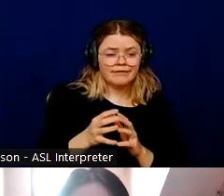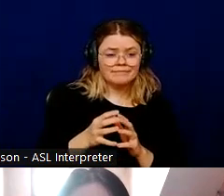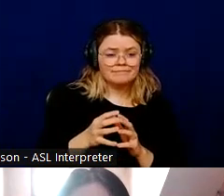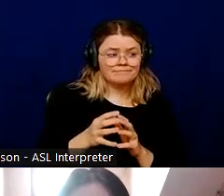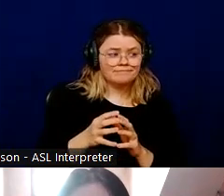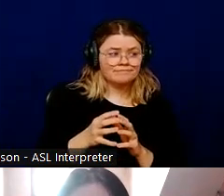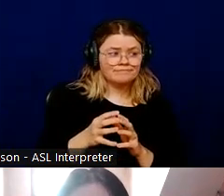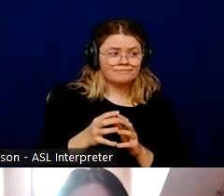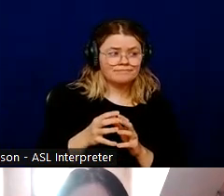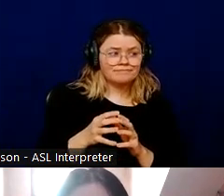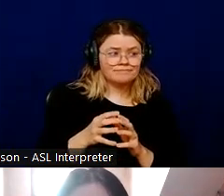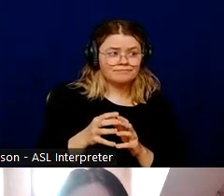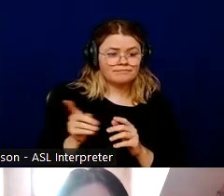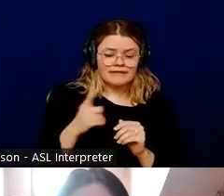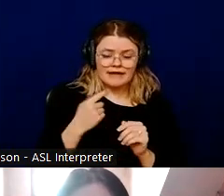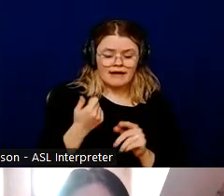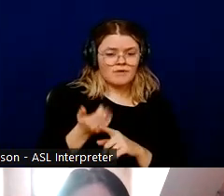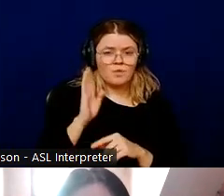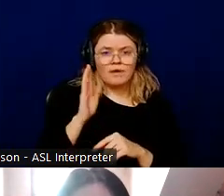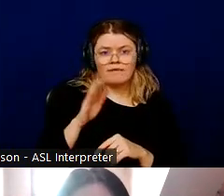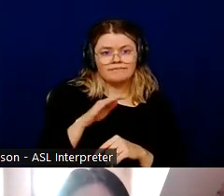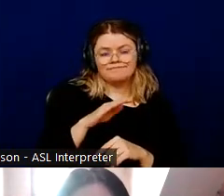he would never forgive me.